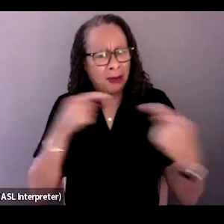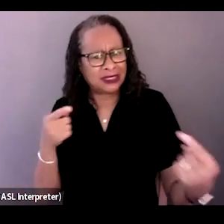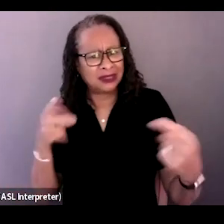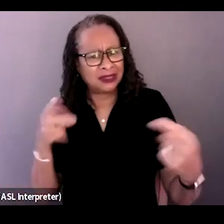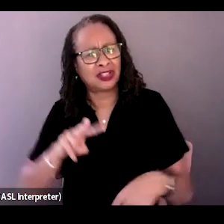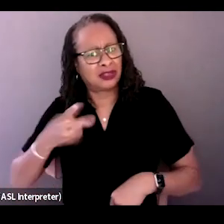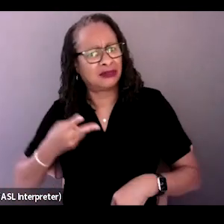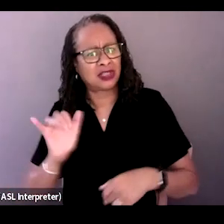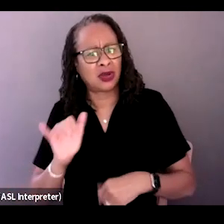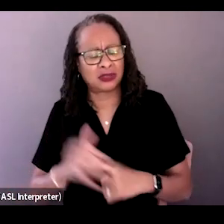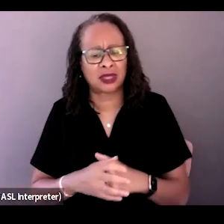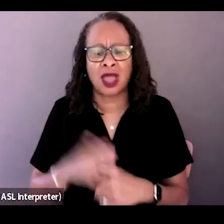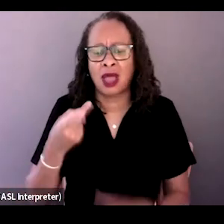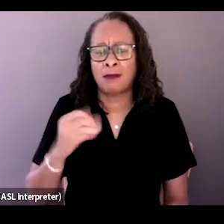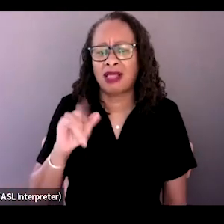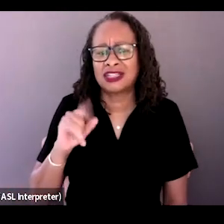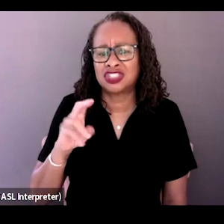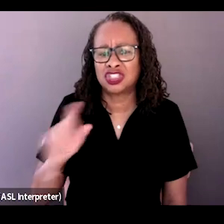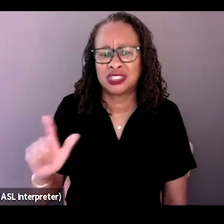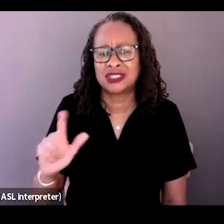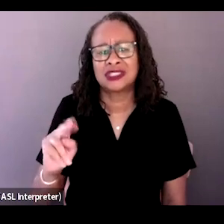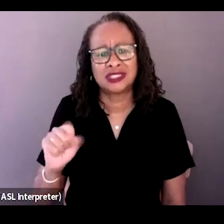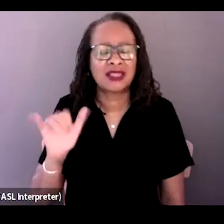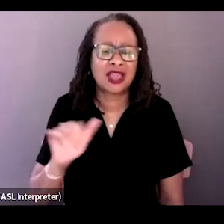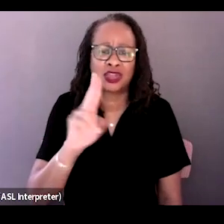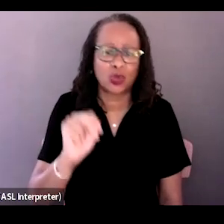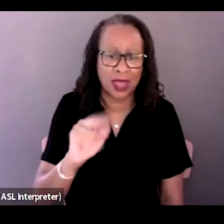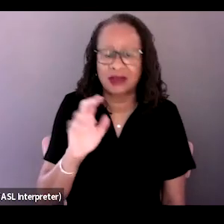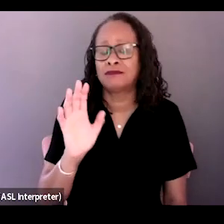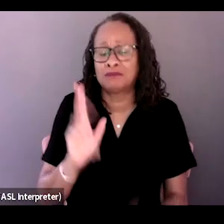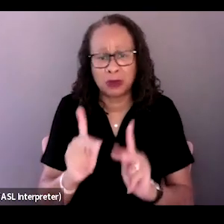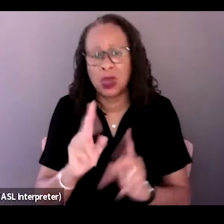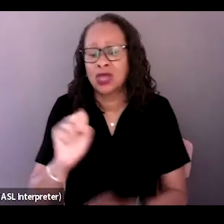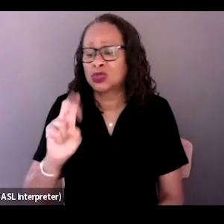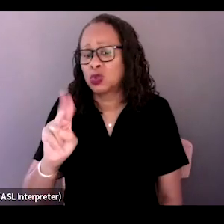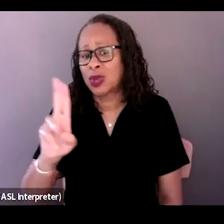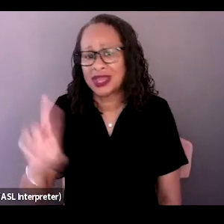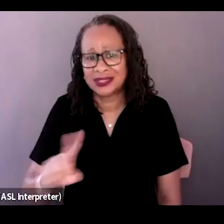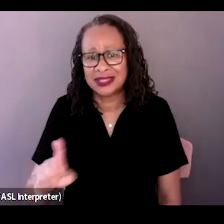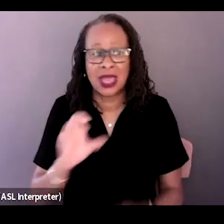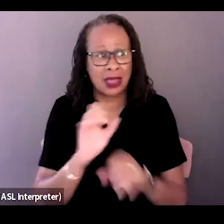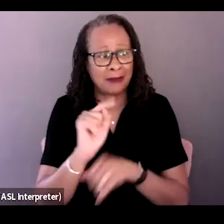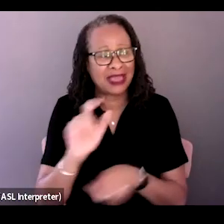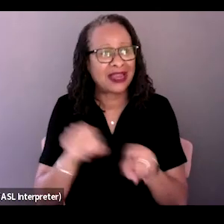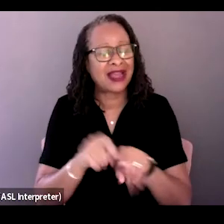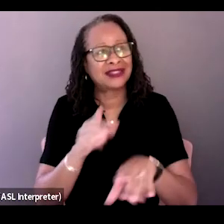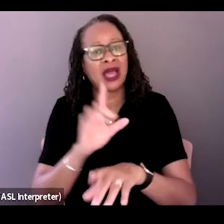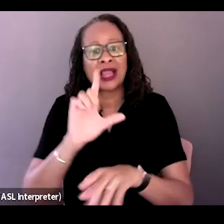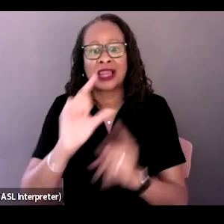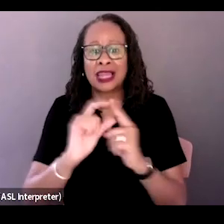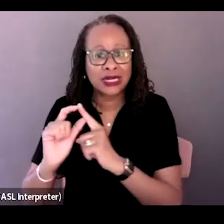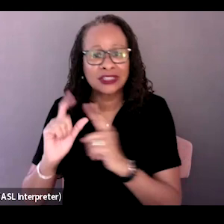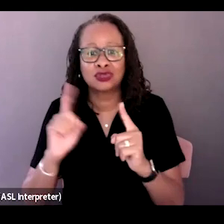of the politicians or like the UN, for example, the Suez UN vote, make that as lyrics to the jazz compositions. And so